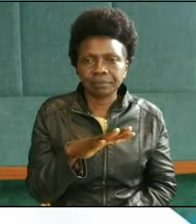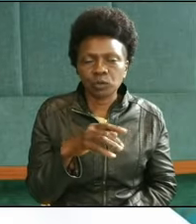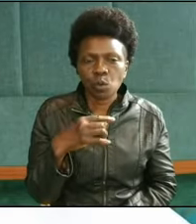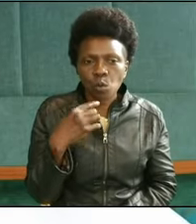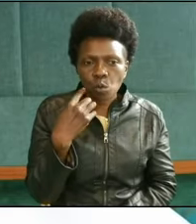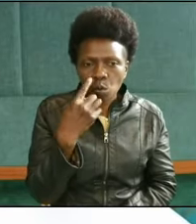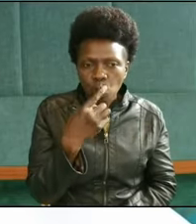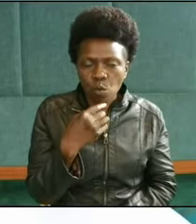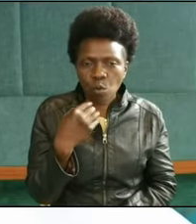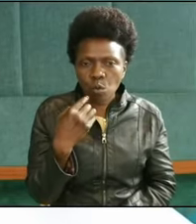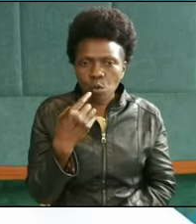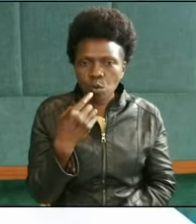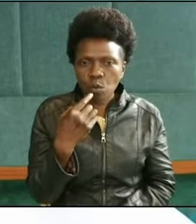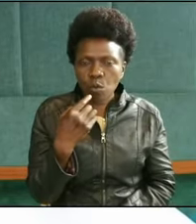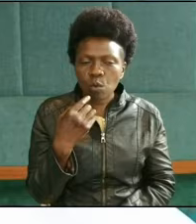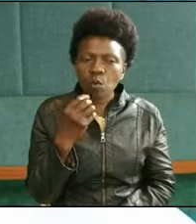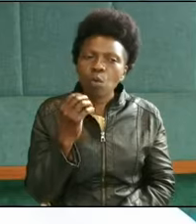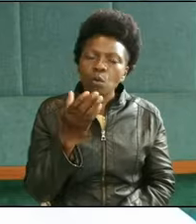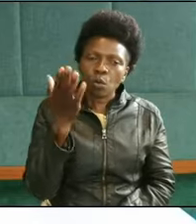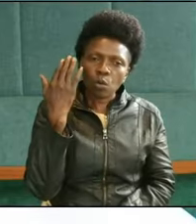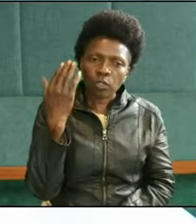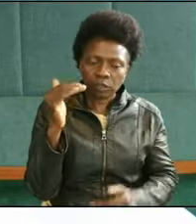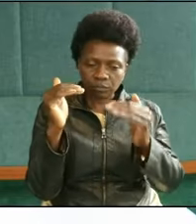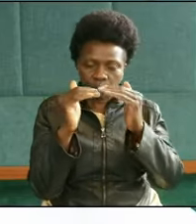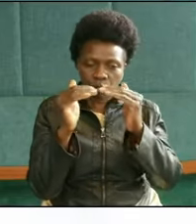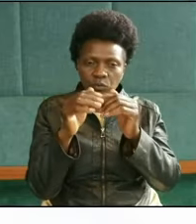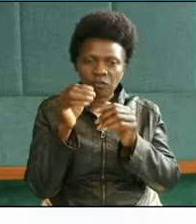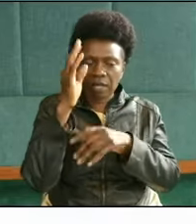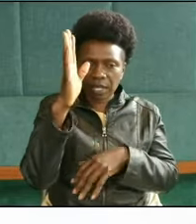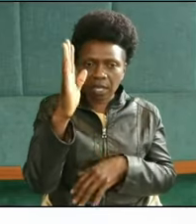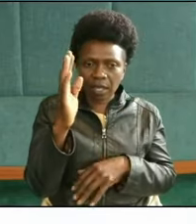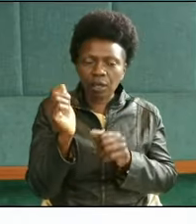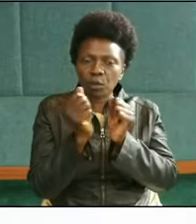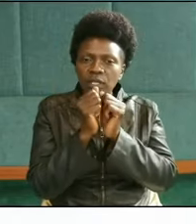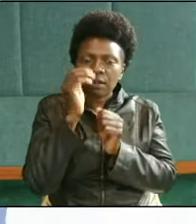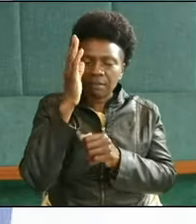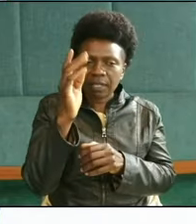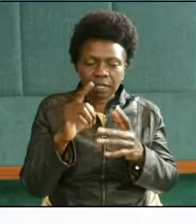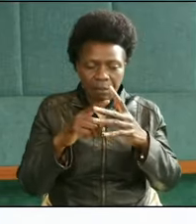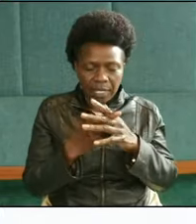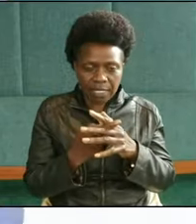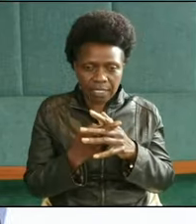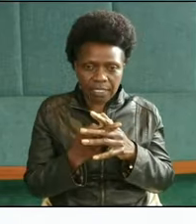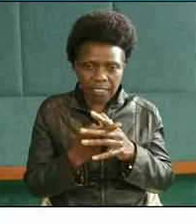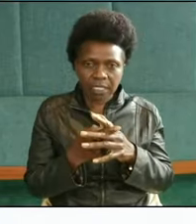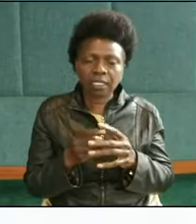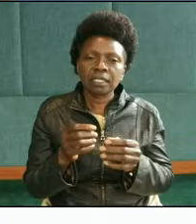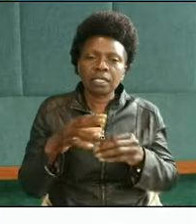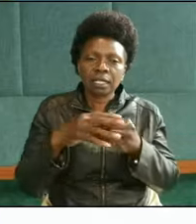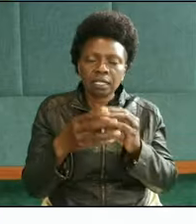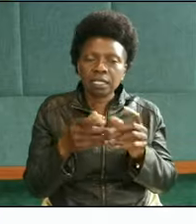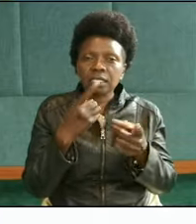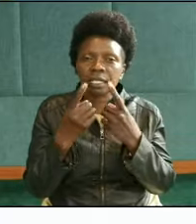who was with the Father in the beginning when they started creating,